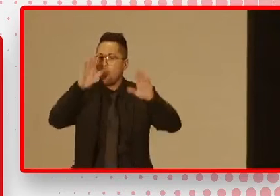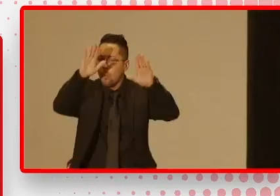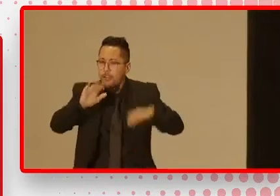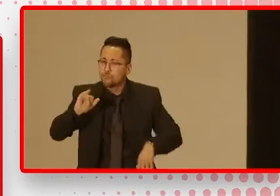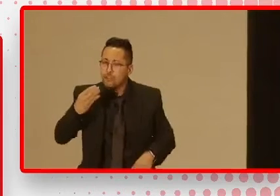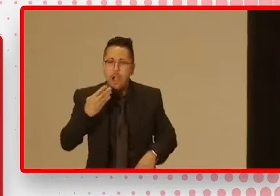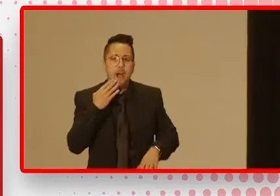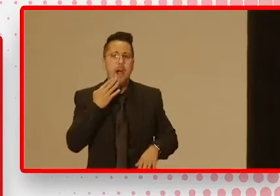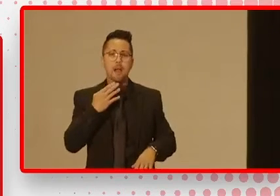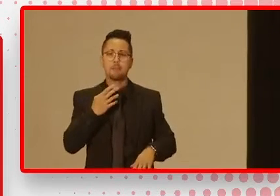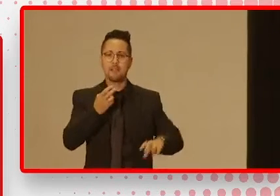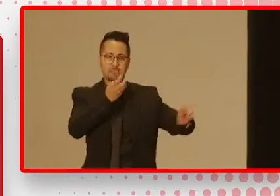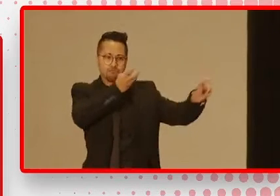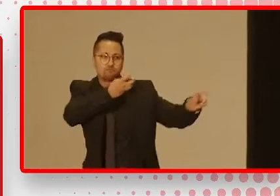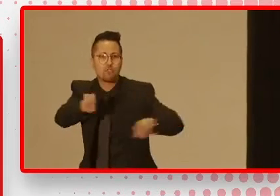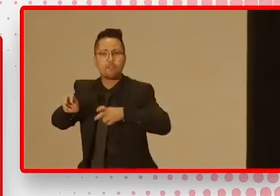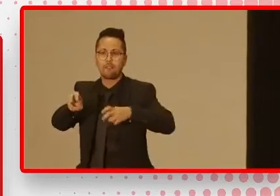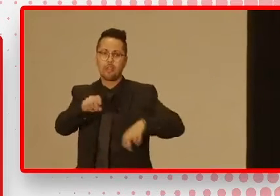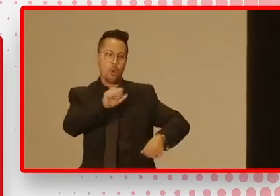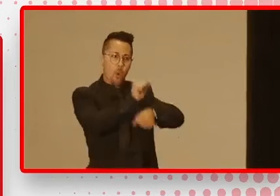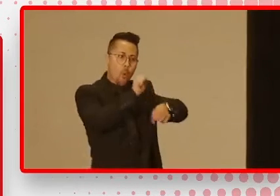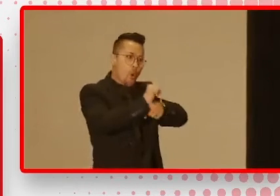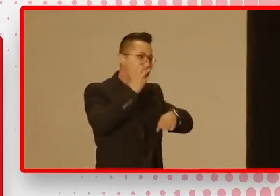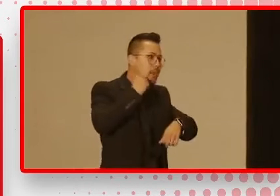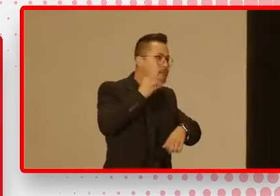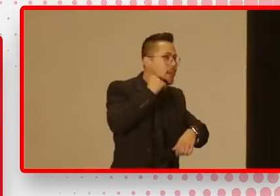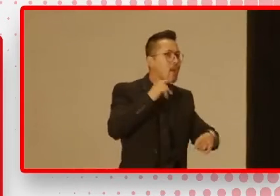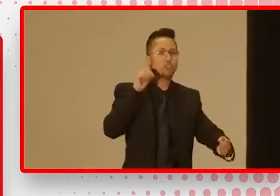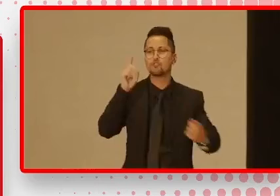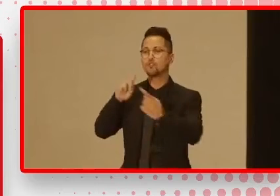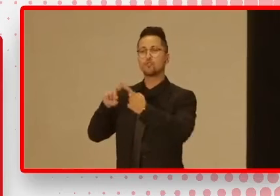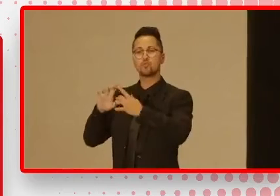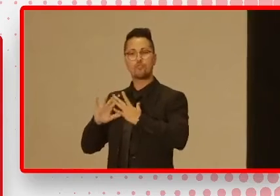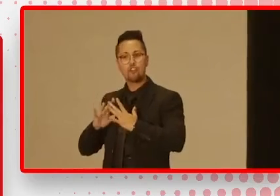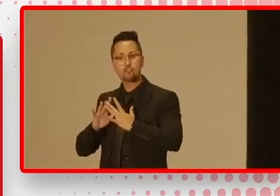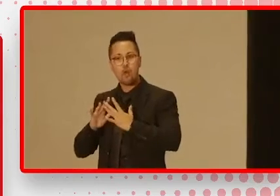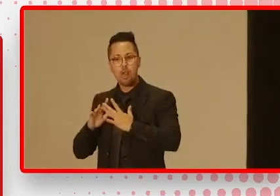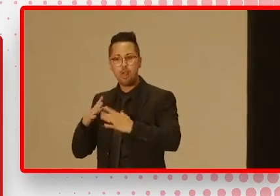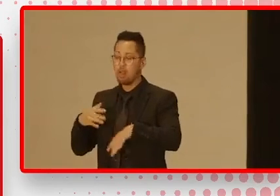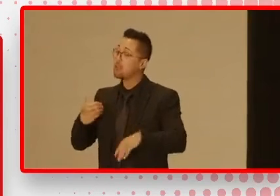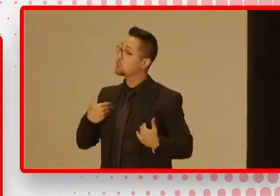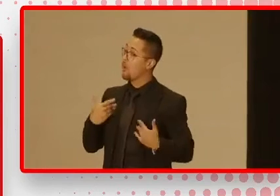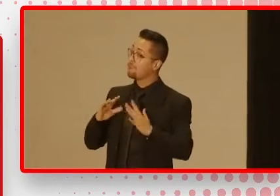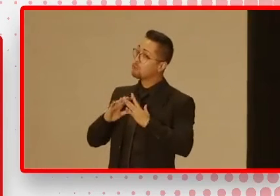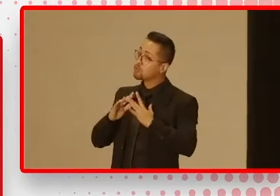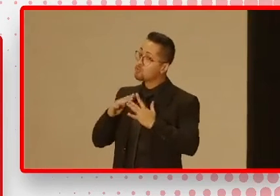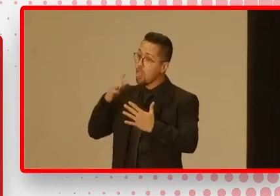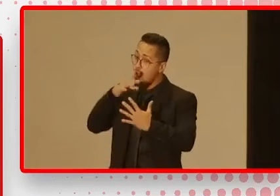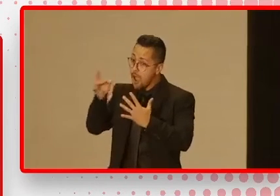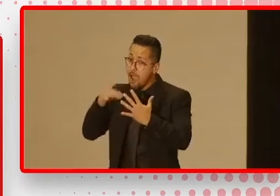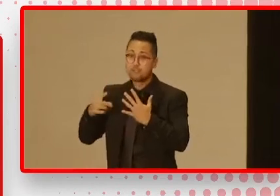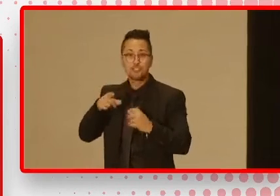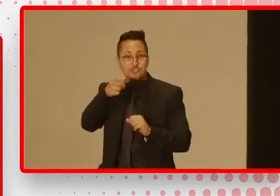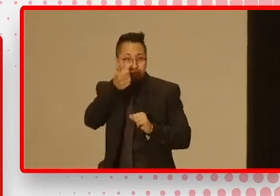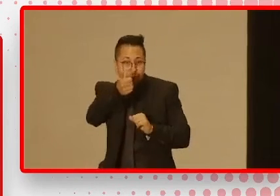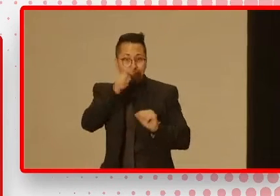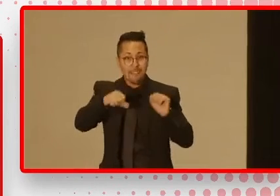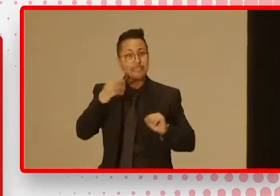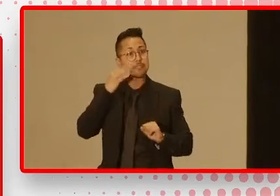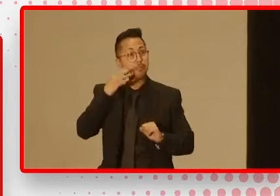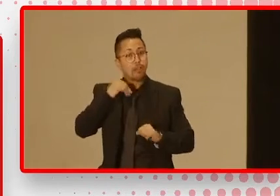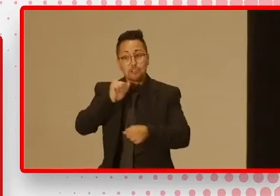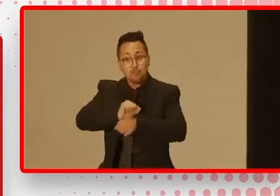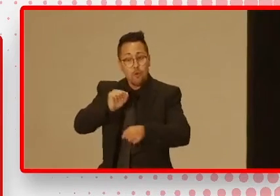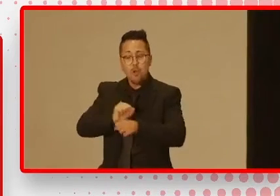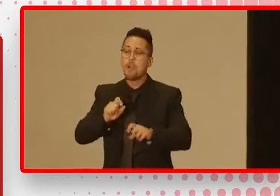work experiences to a virtual experience. So there are the virtual options to experience work, but there